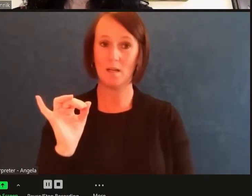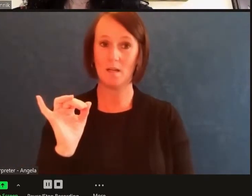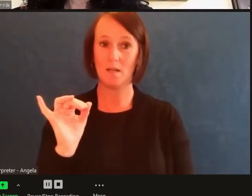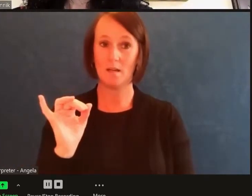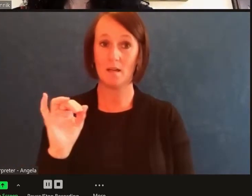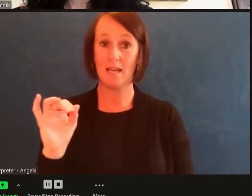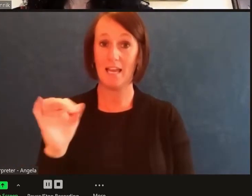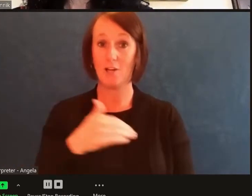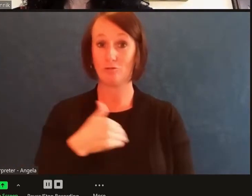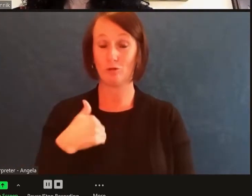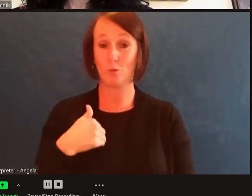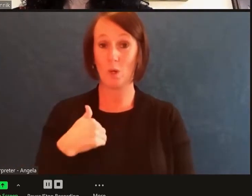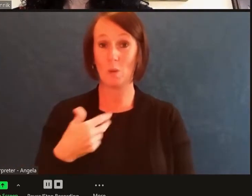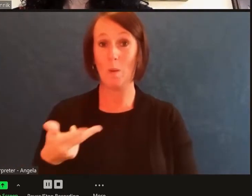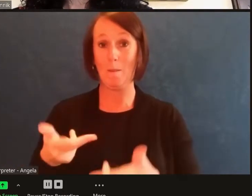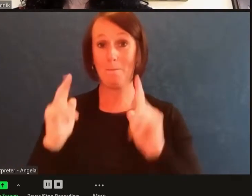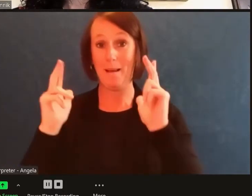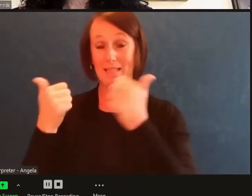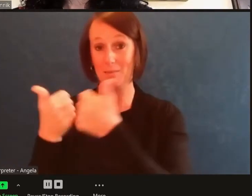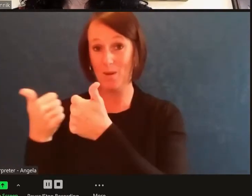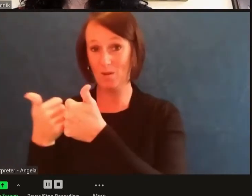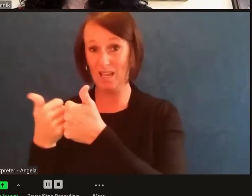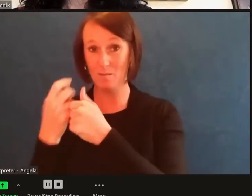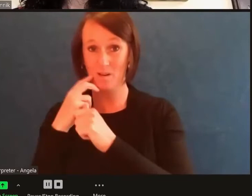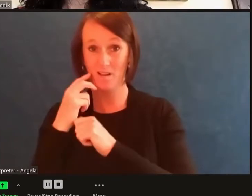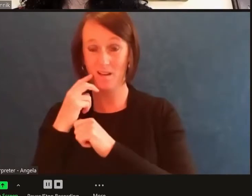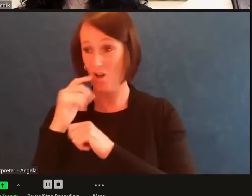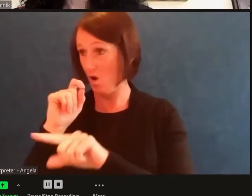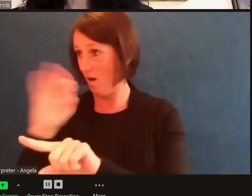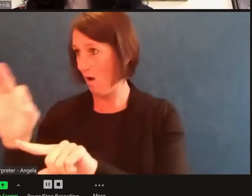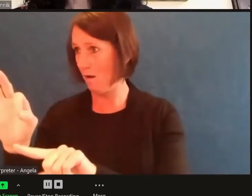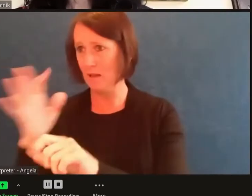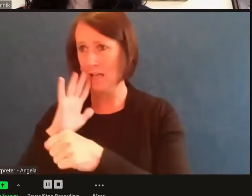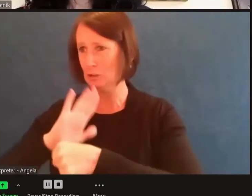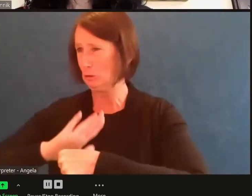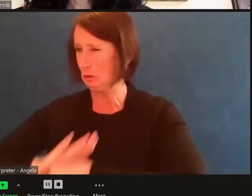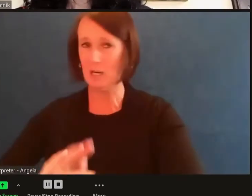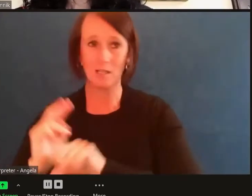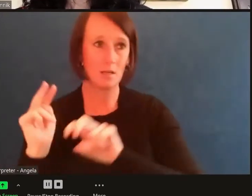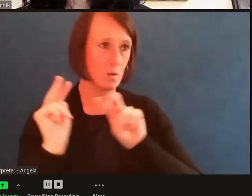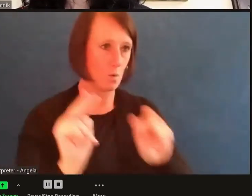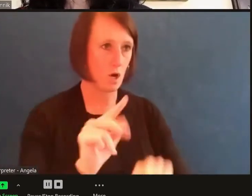because it was too tense and ended up watching episodes of Grey's Anatomy. God, I never would have thought I'd